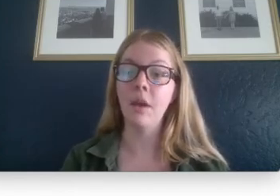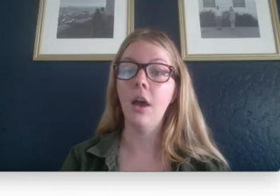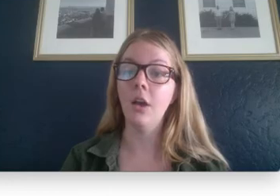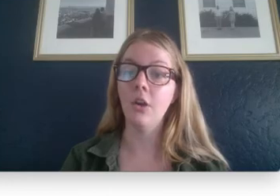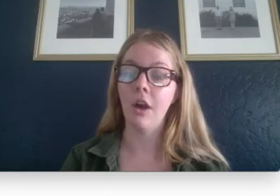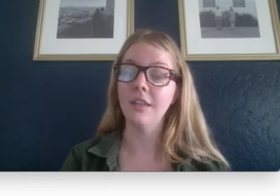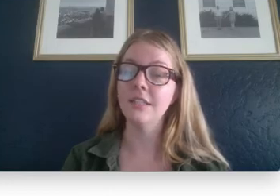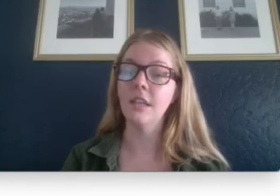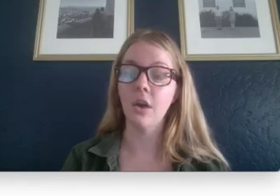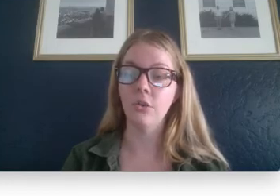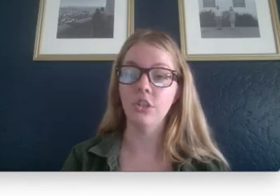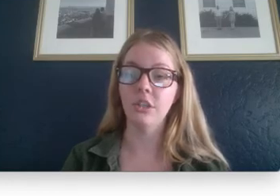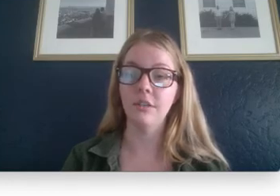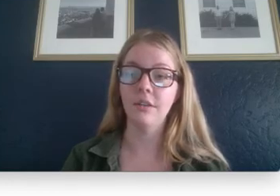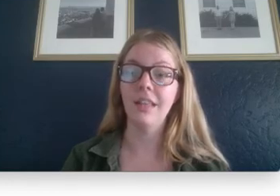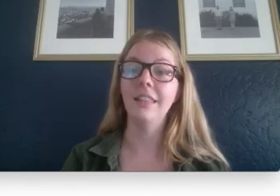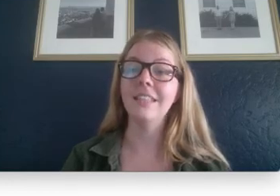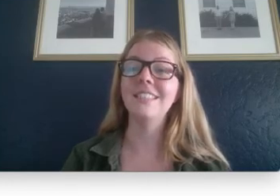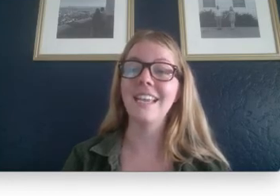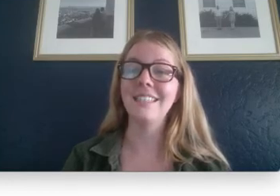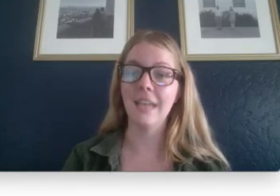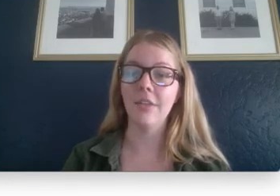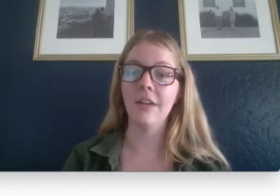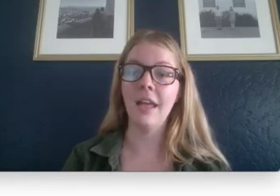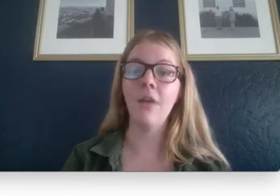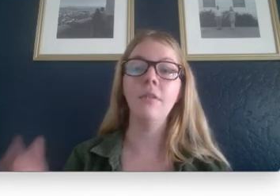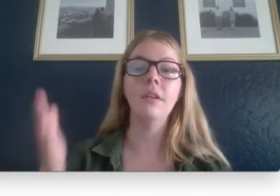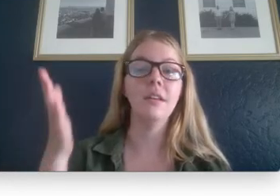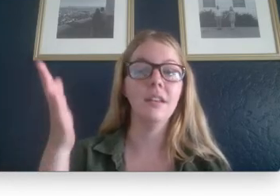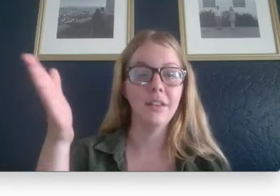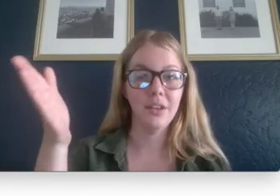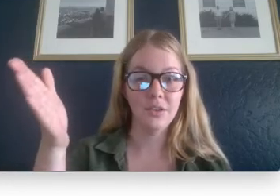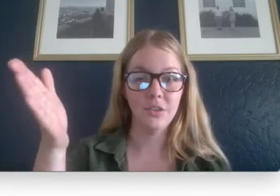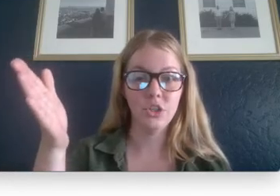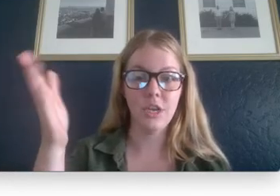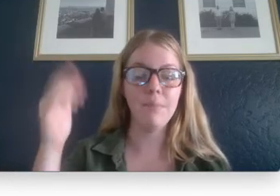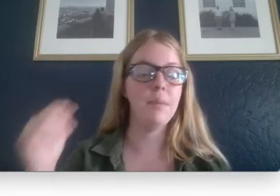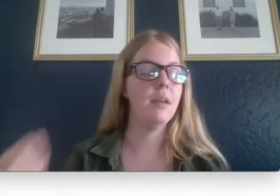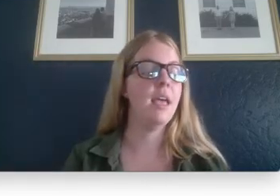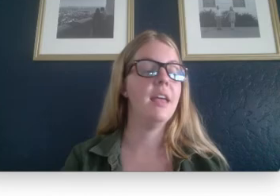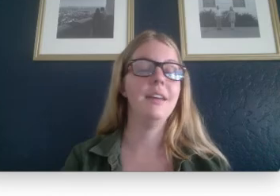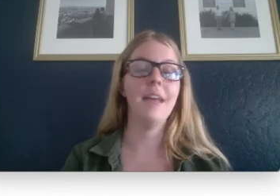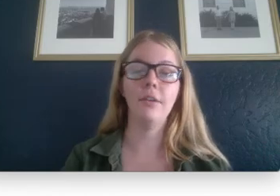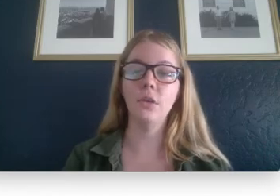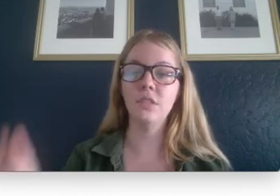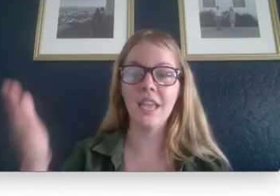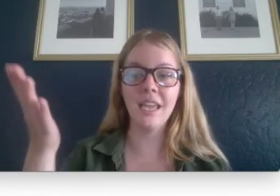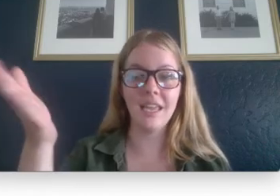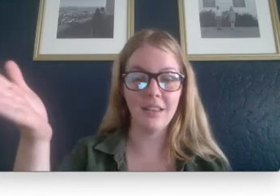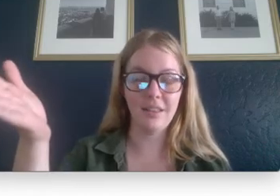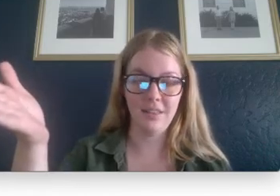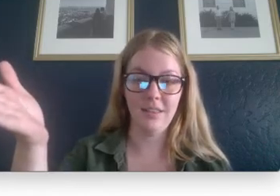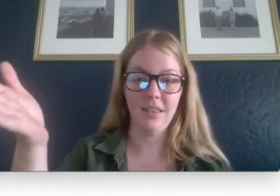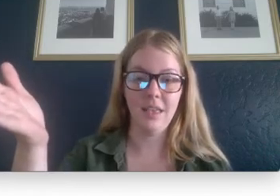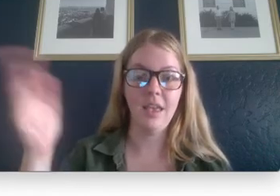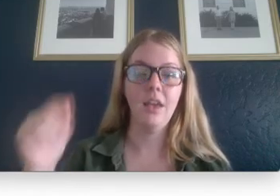ship across the ocean. Let's say it together now. Ship. Now you say it.